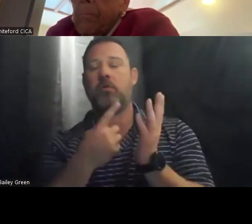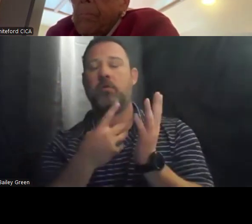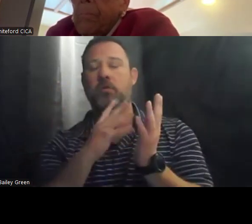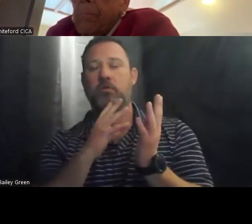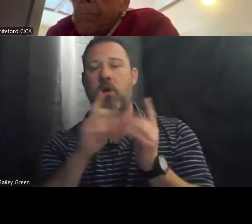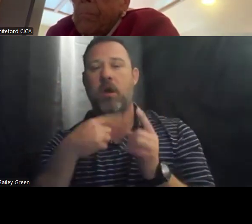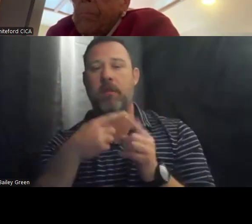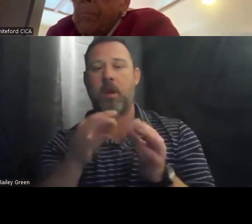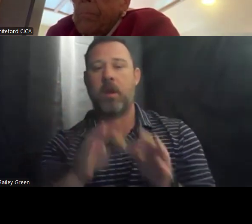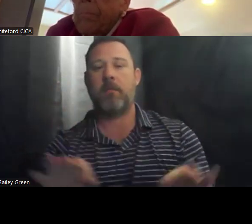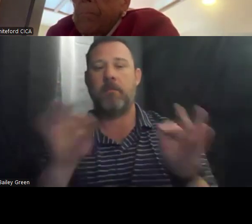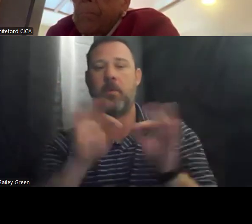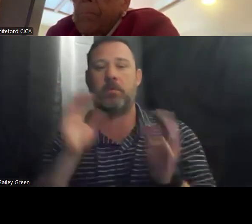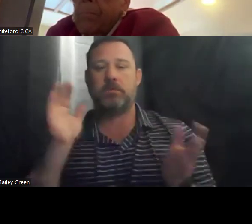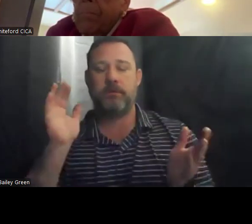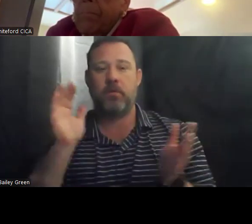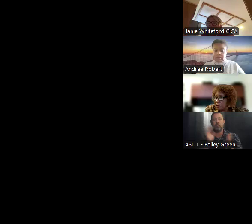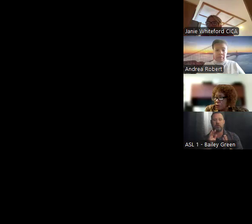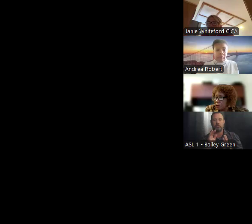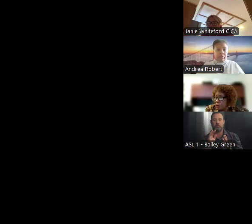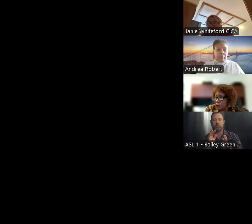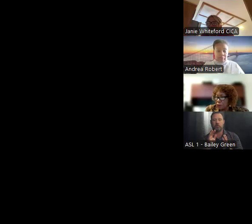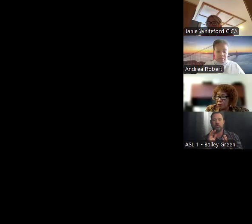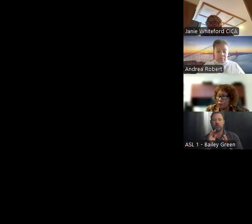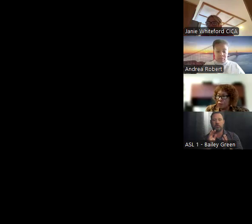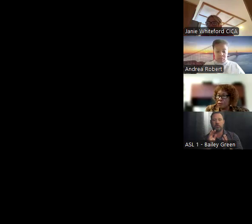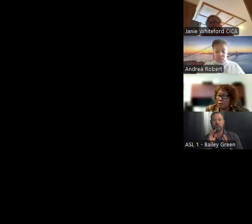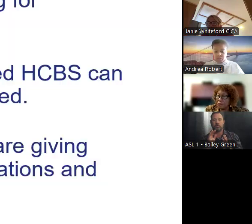about the importance of reducing